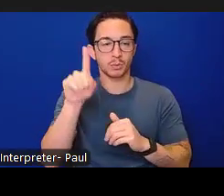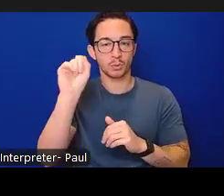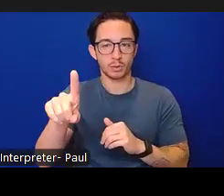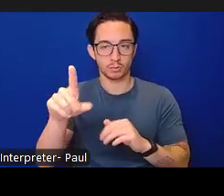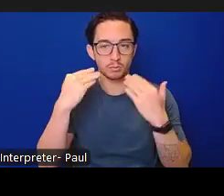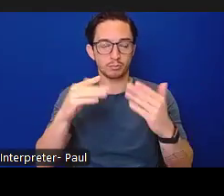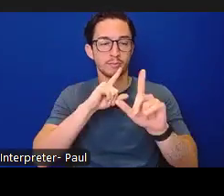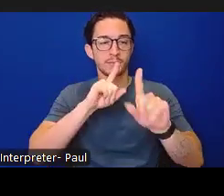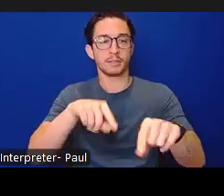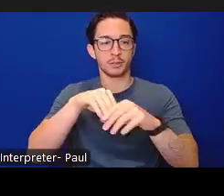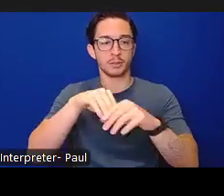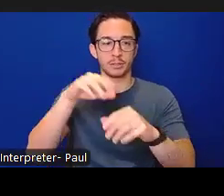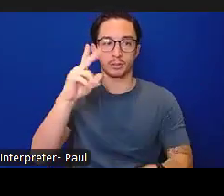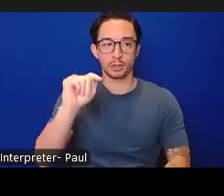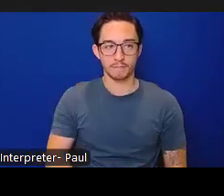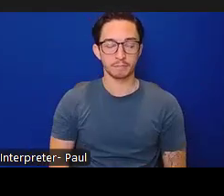in the chat.